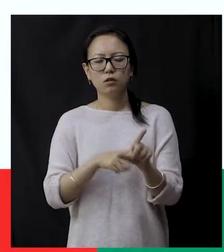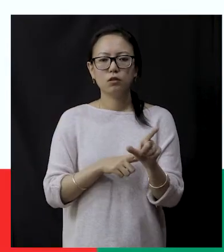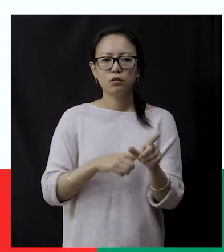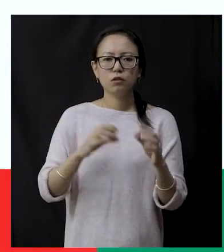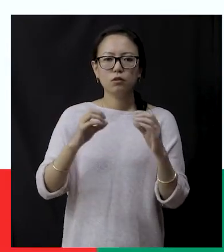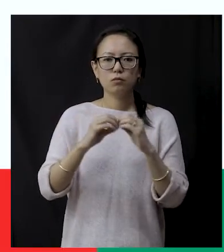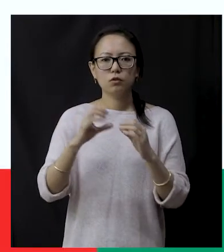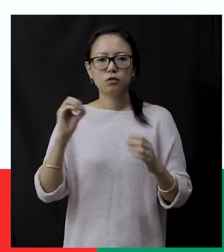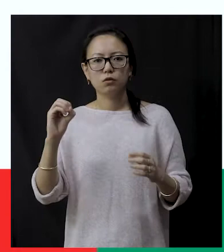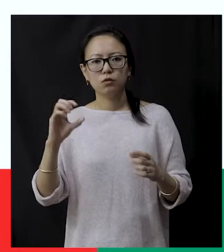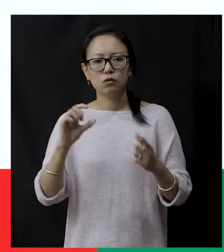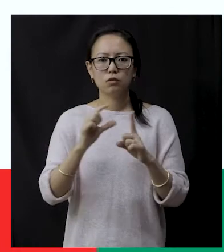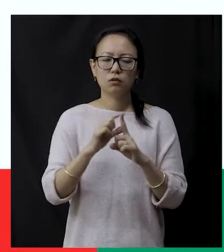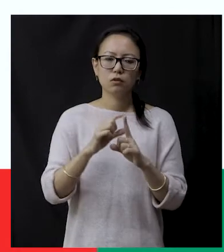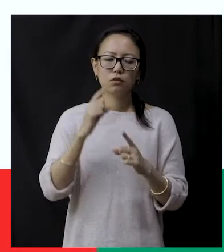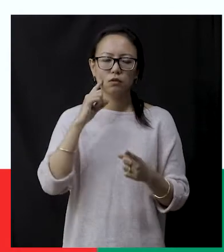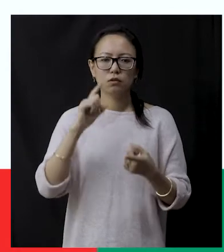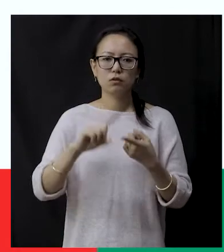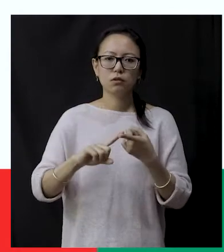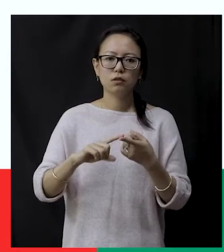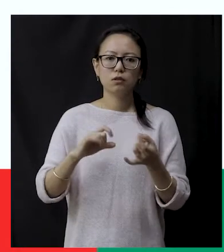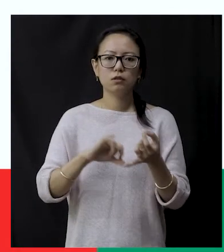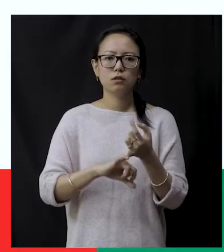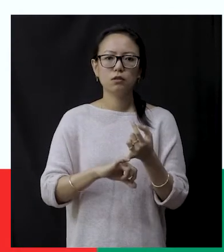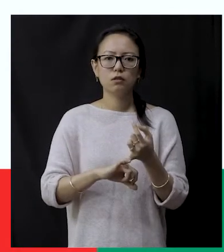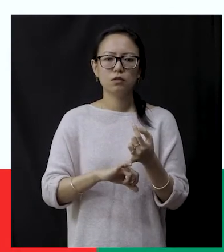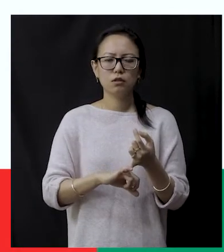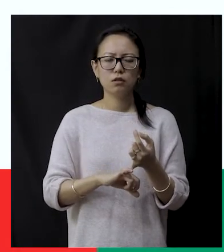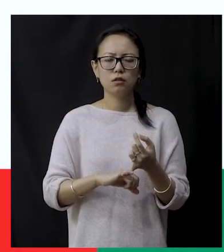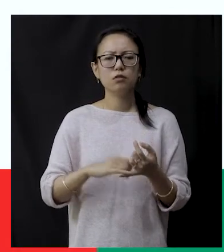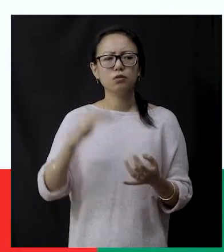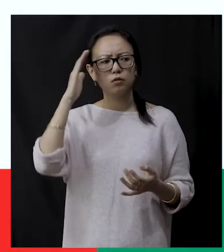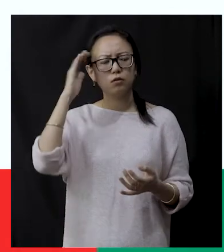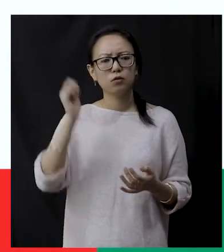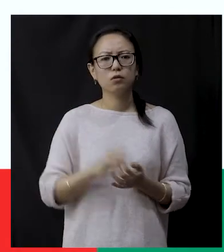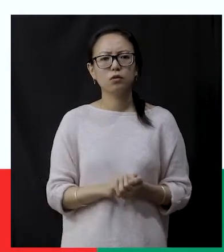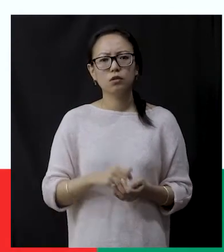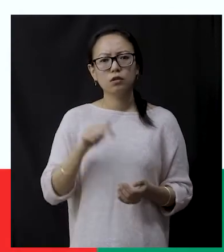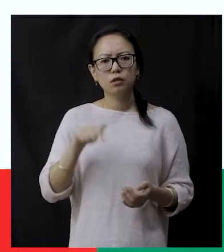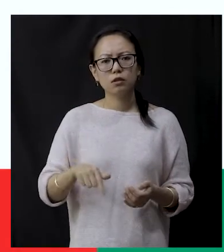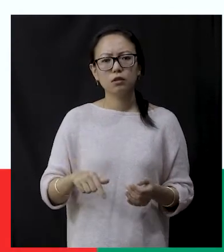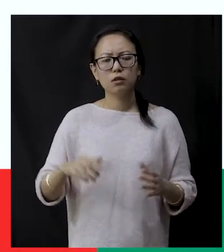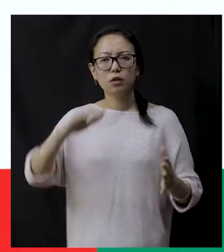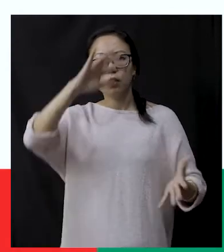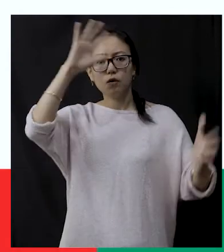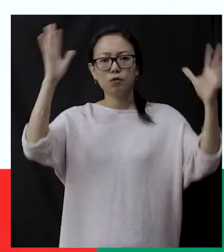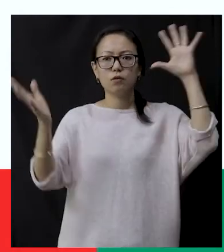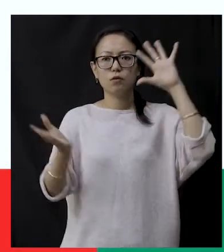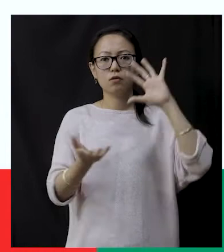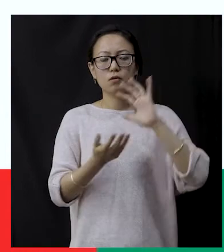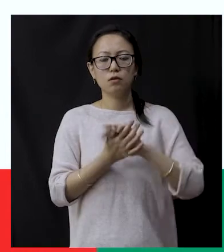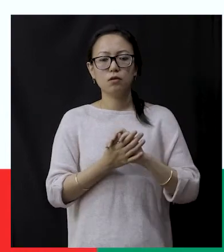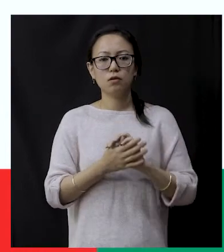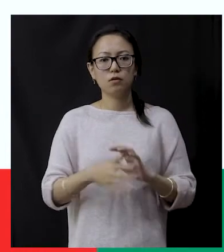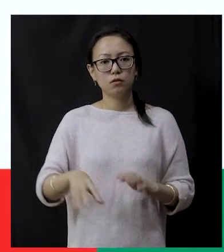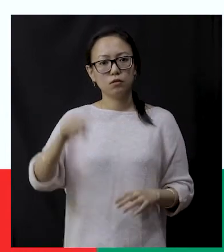students, this is Earth. Okay, this is Earth. Now let's look closer. Okay,